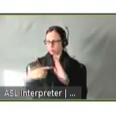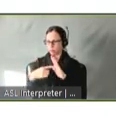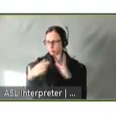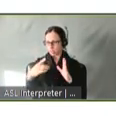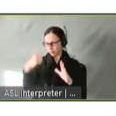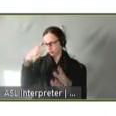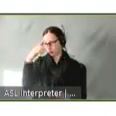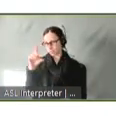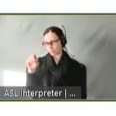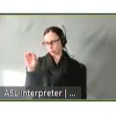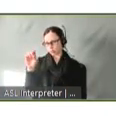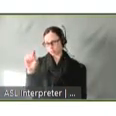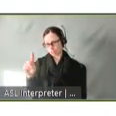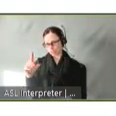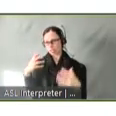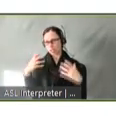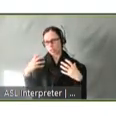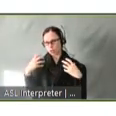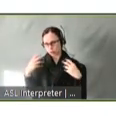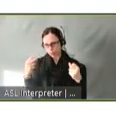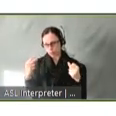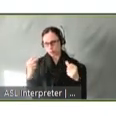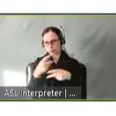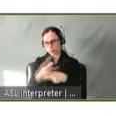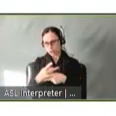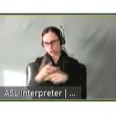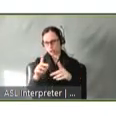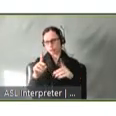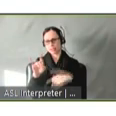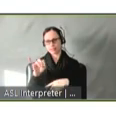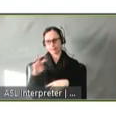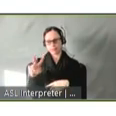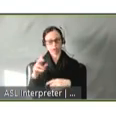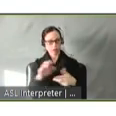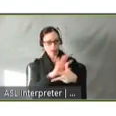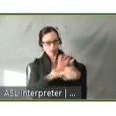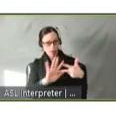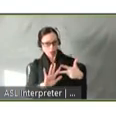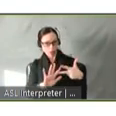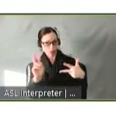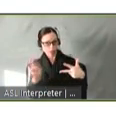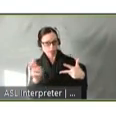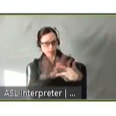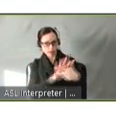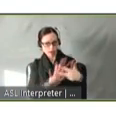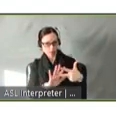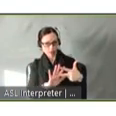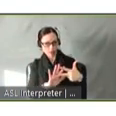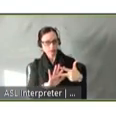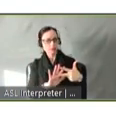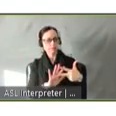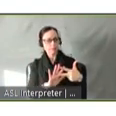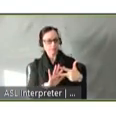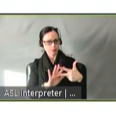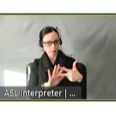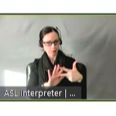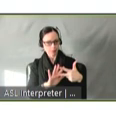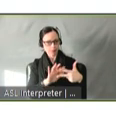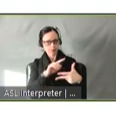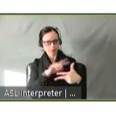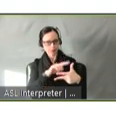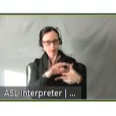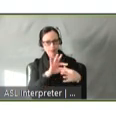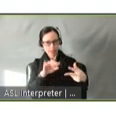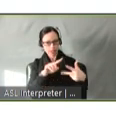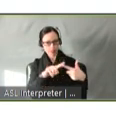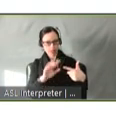Immunization Healthcare Division. I have three topics on my official statement. Our